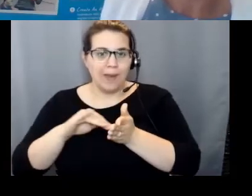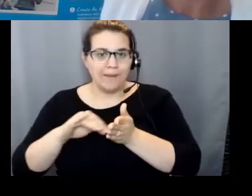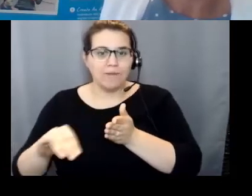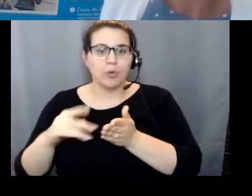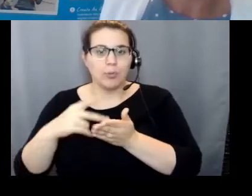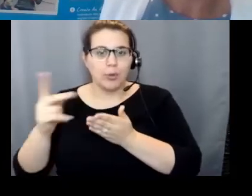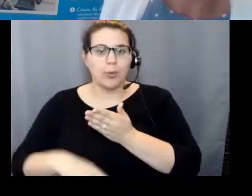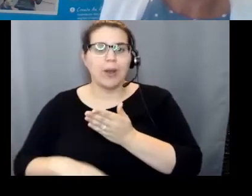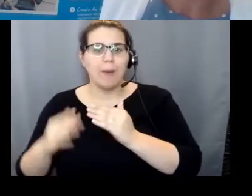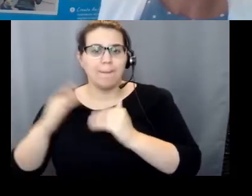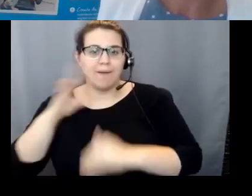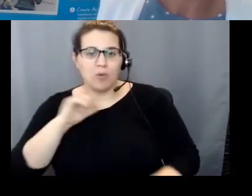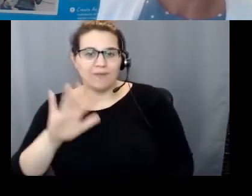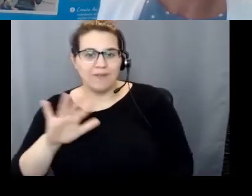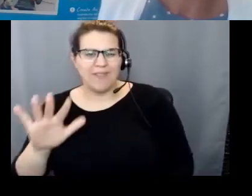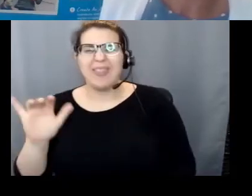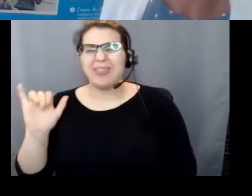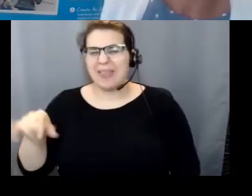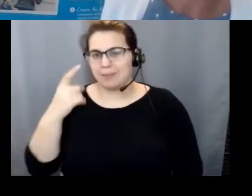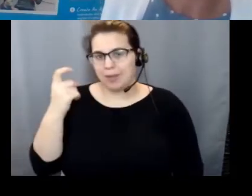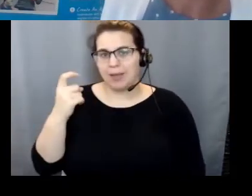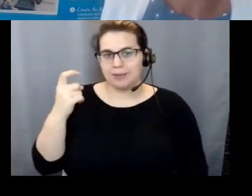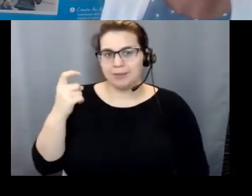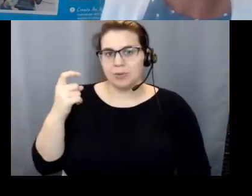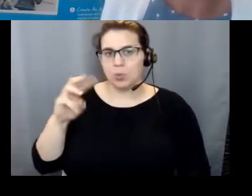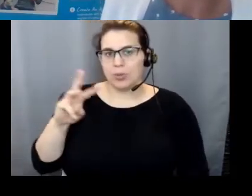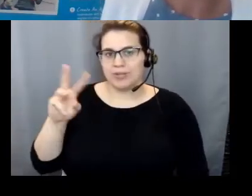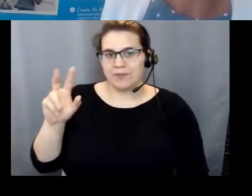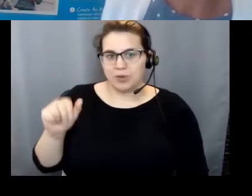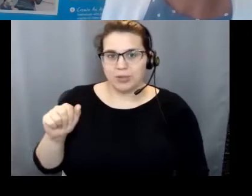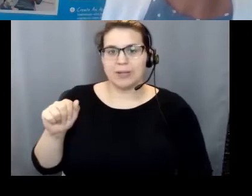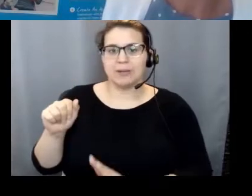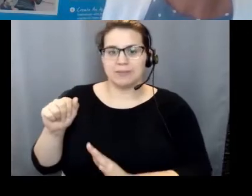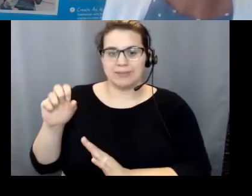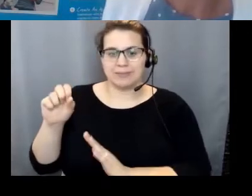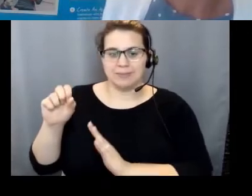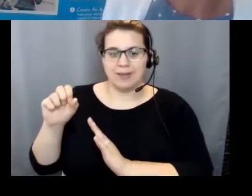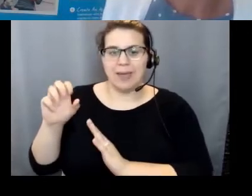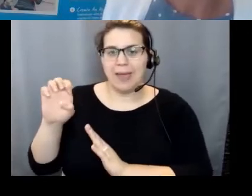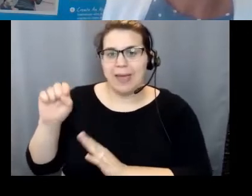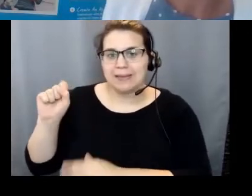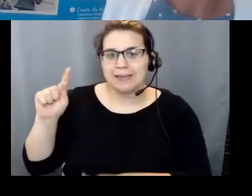Virginia Estate Recovery Program, and more information about that can be found at